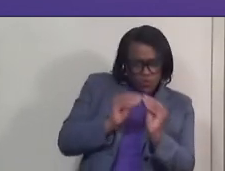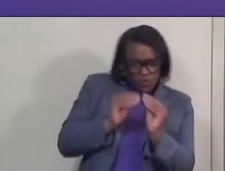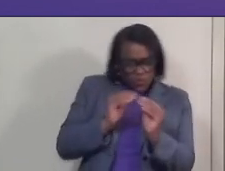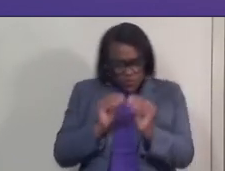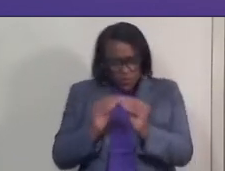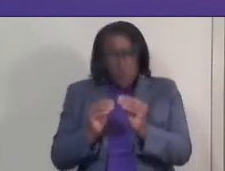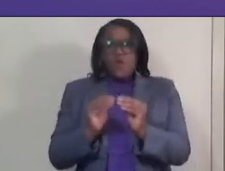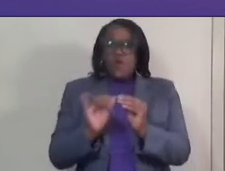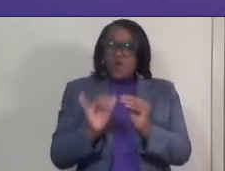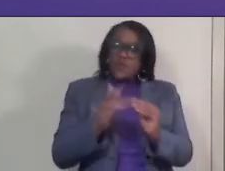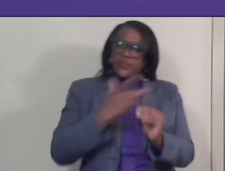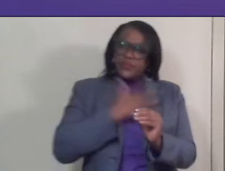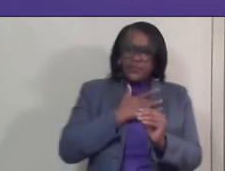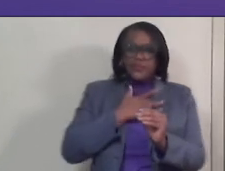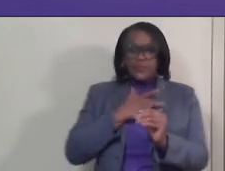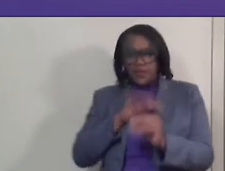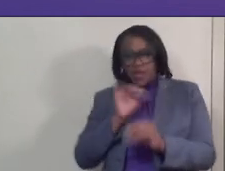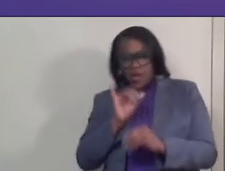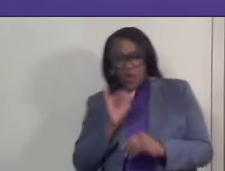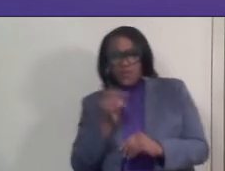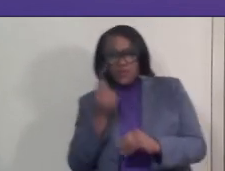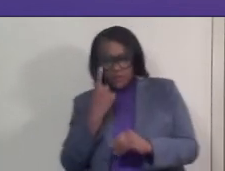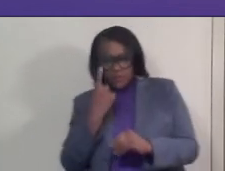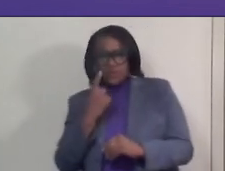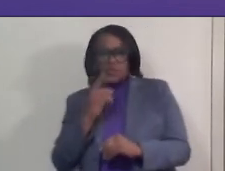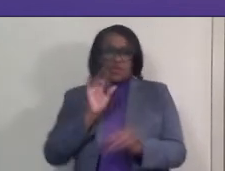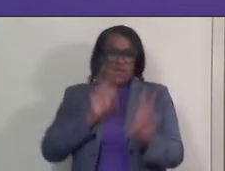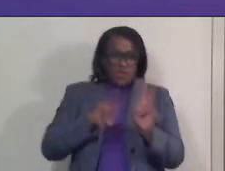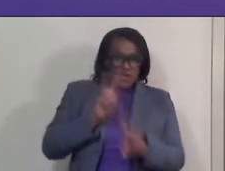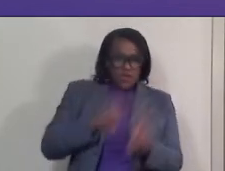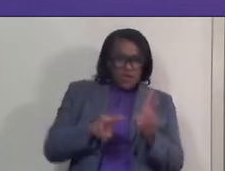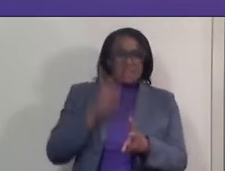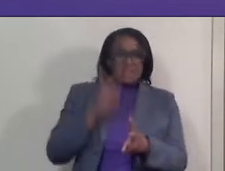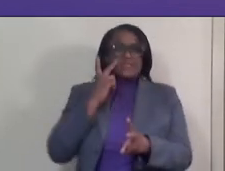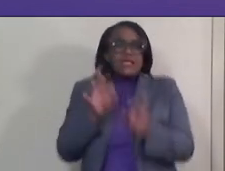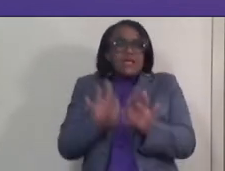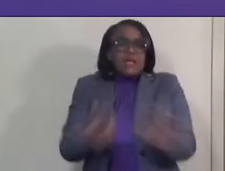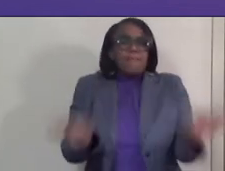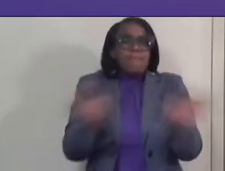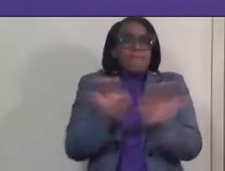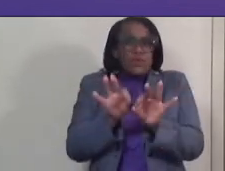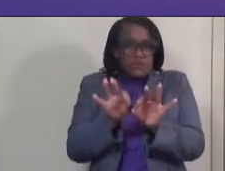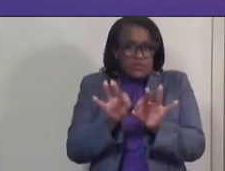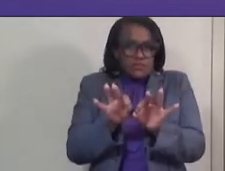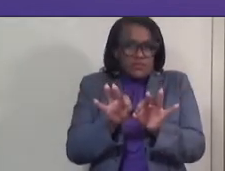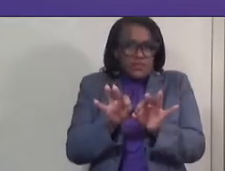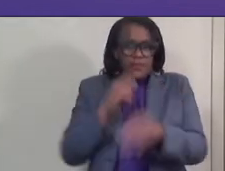and helps me to reveal what is important.